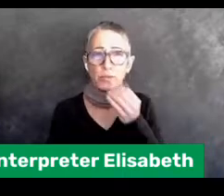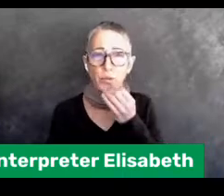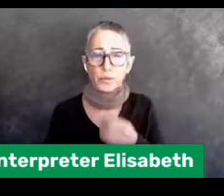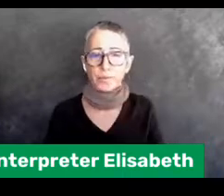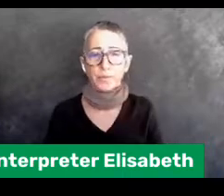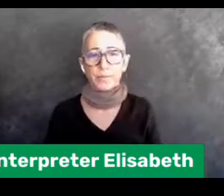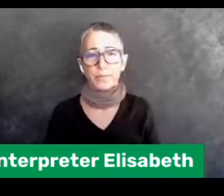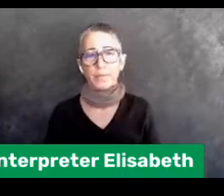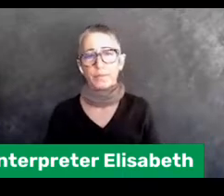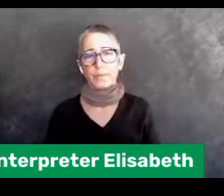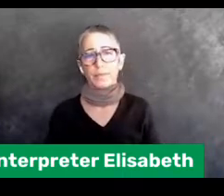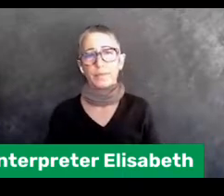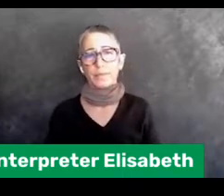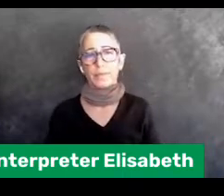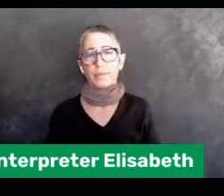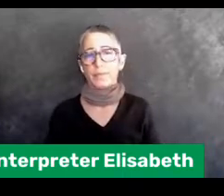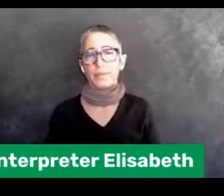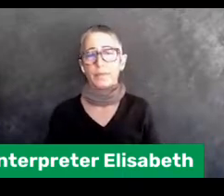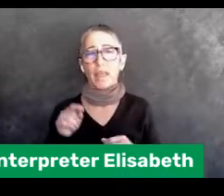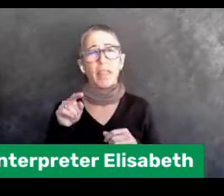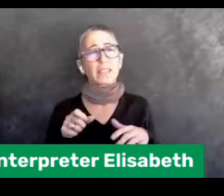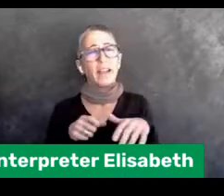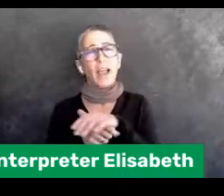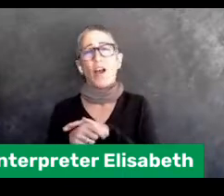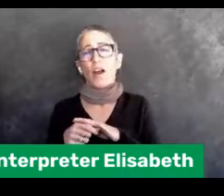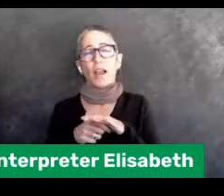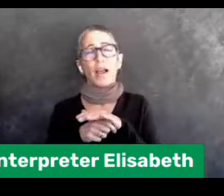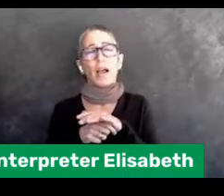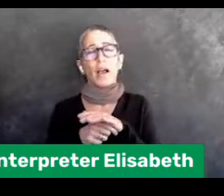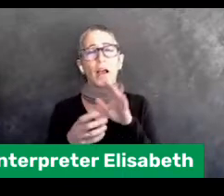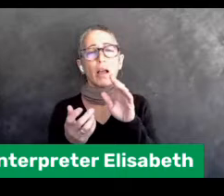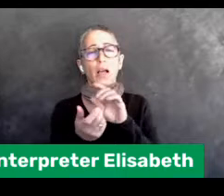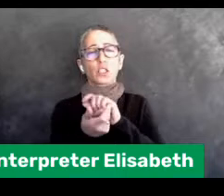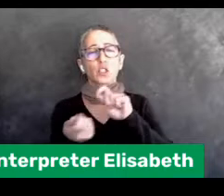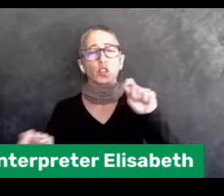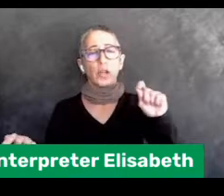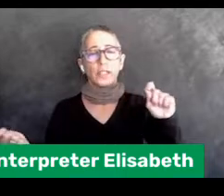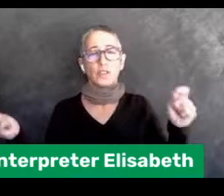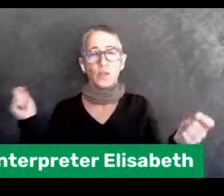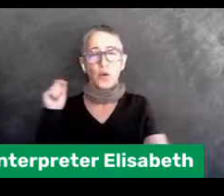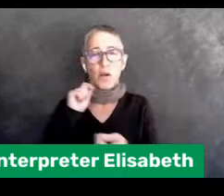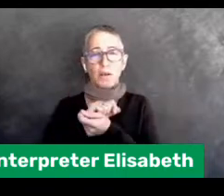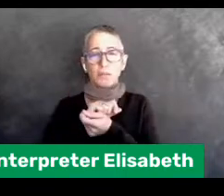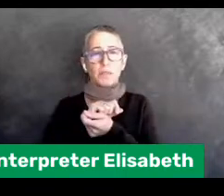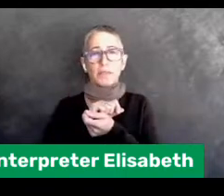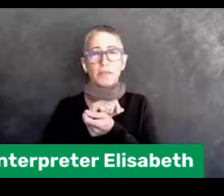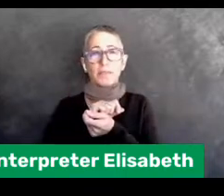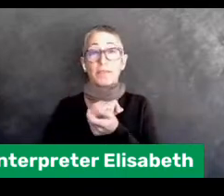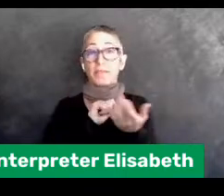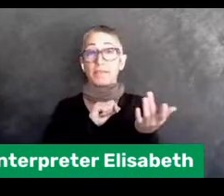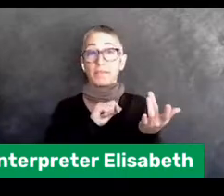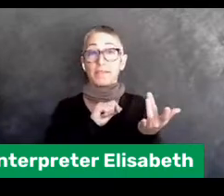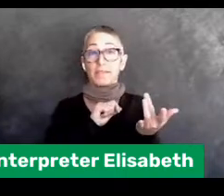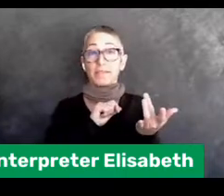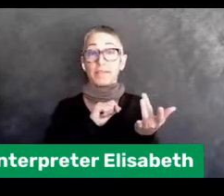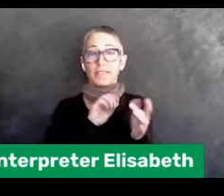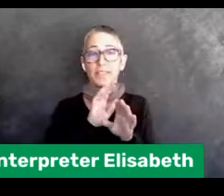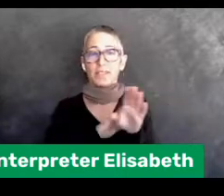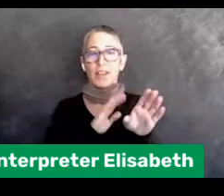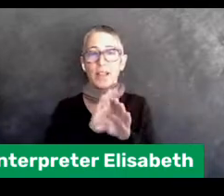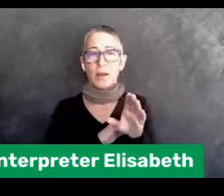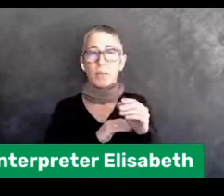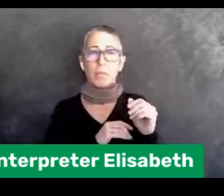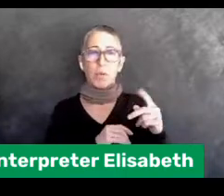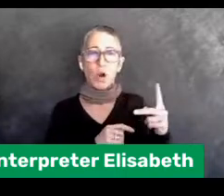This area was been totally transformed to create a park in the